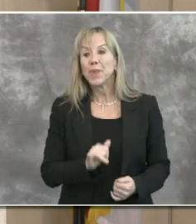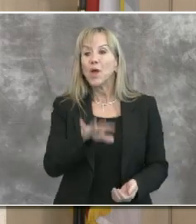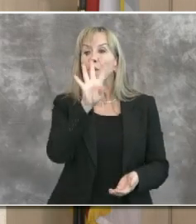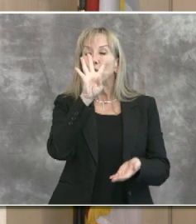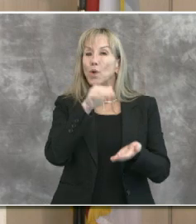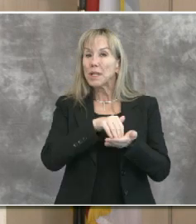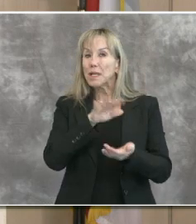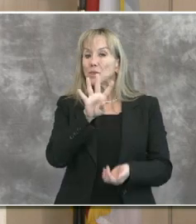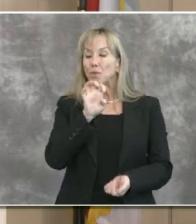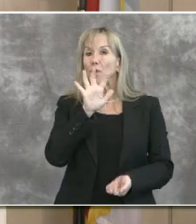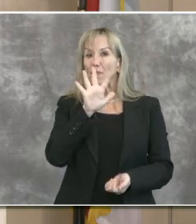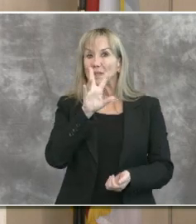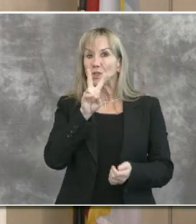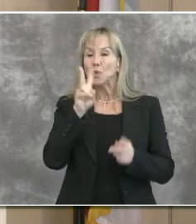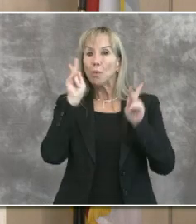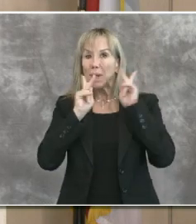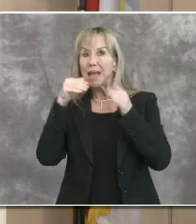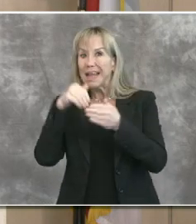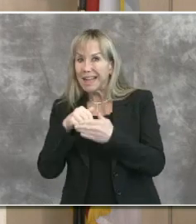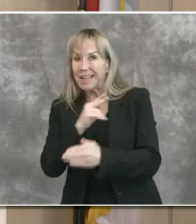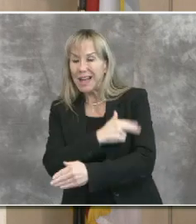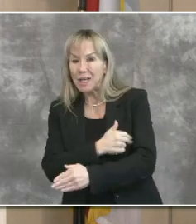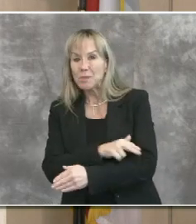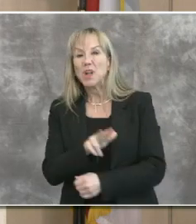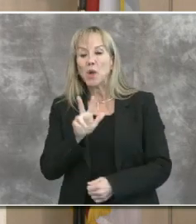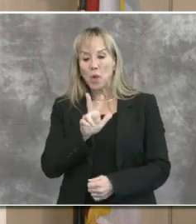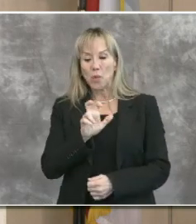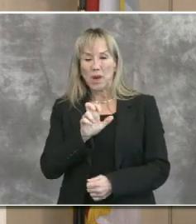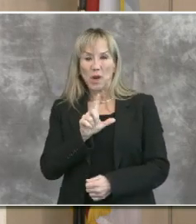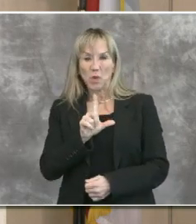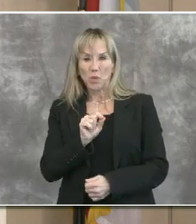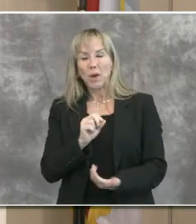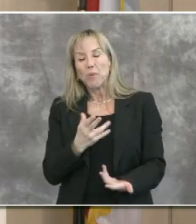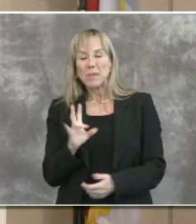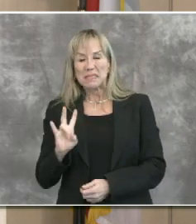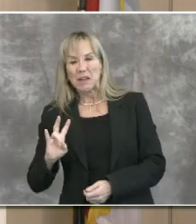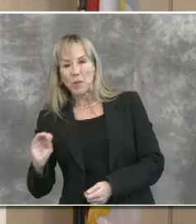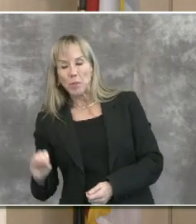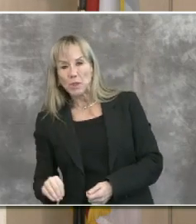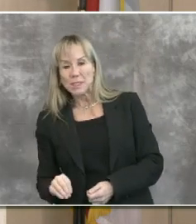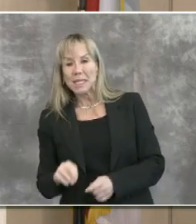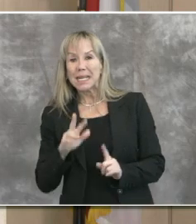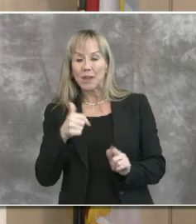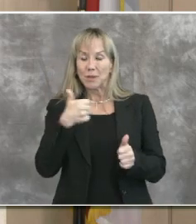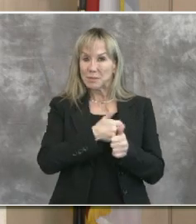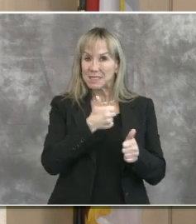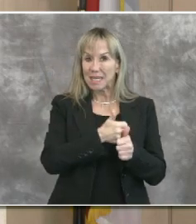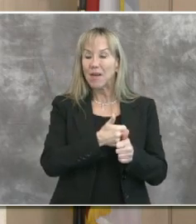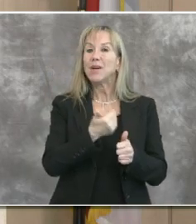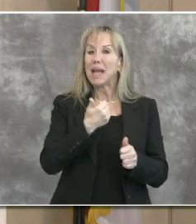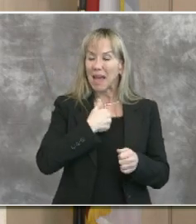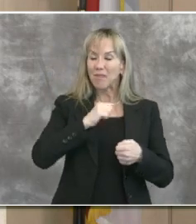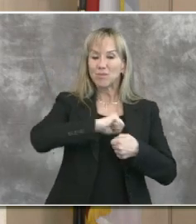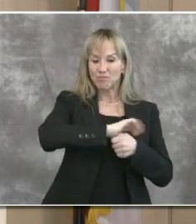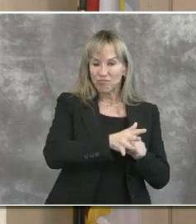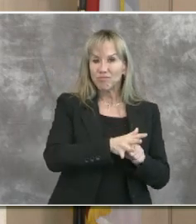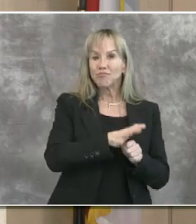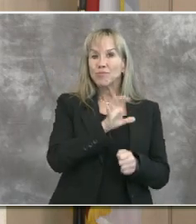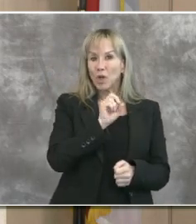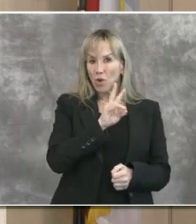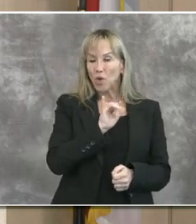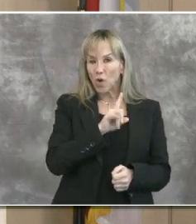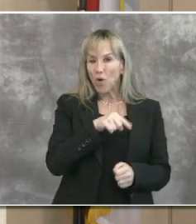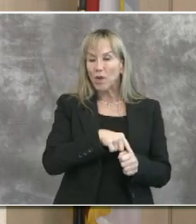4,452 hospitalized patients, 320, or 7%, are either COVID-19 confirmed cases